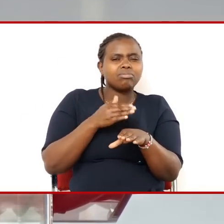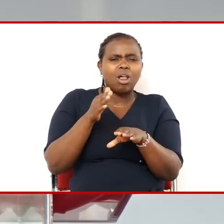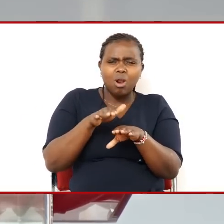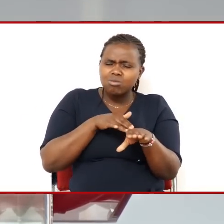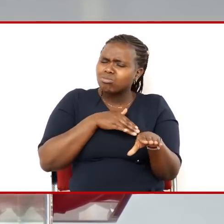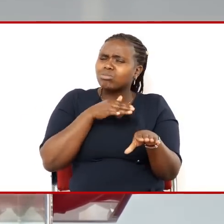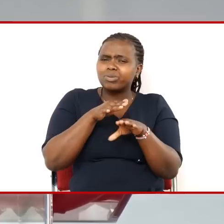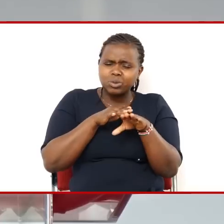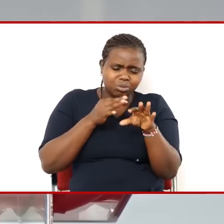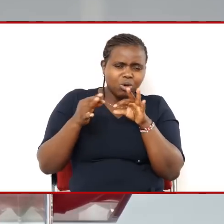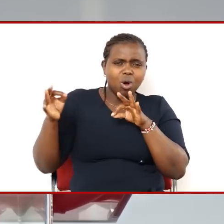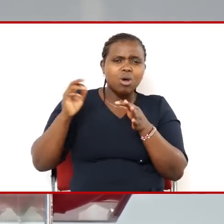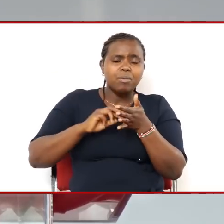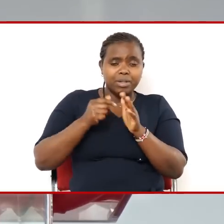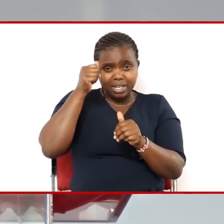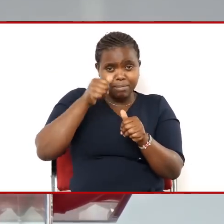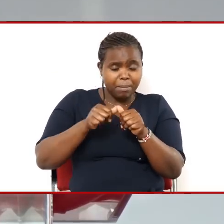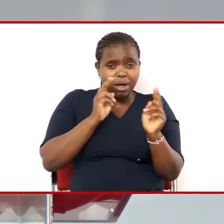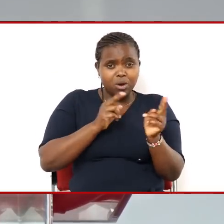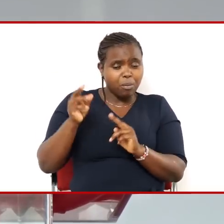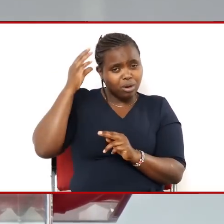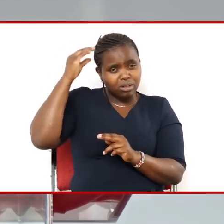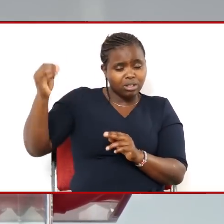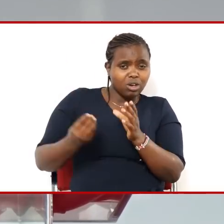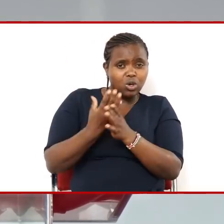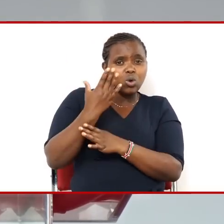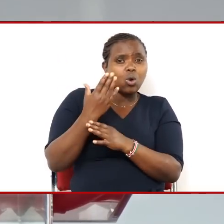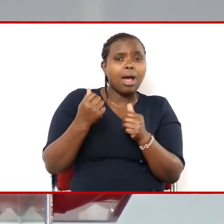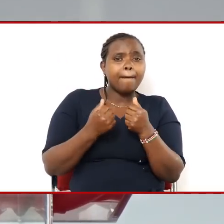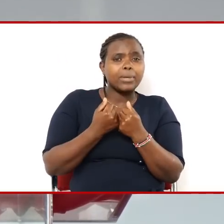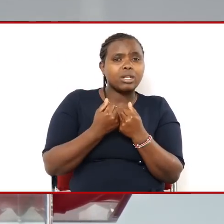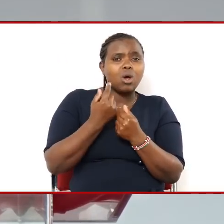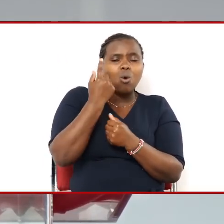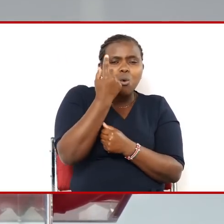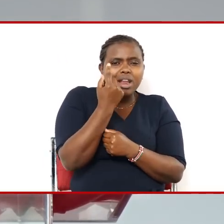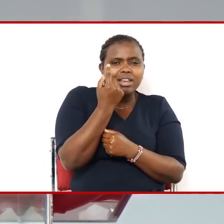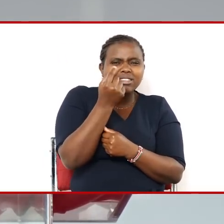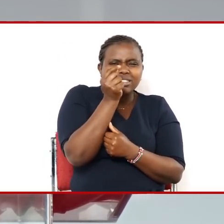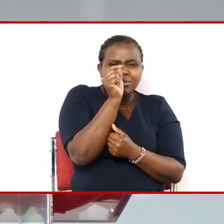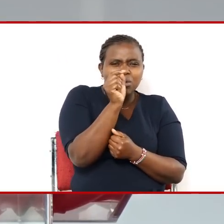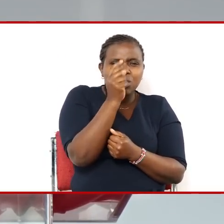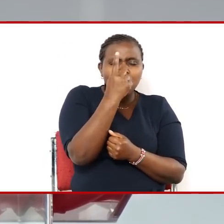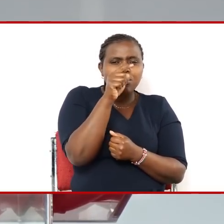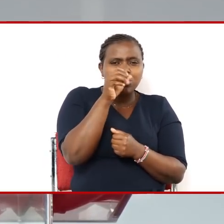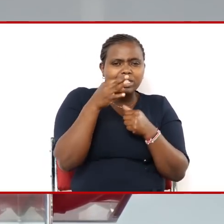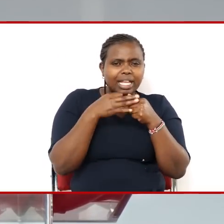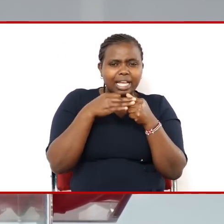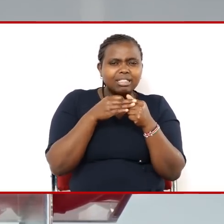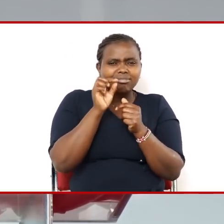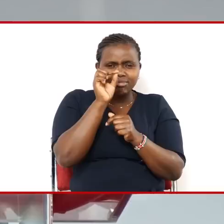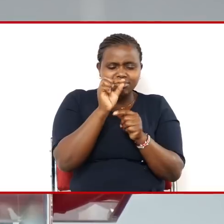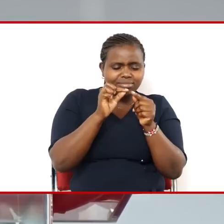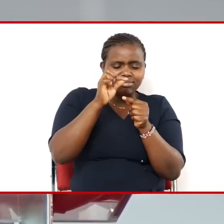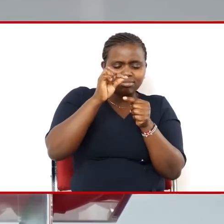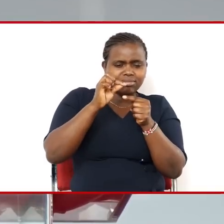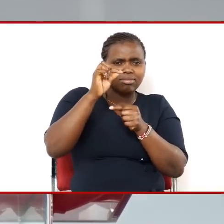time. The average growth rate of human heir is about 1/8 inch per week. That translates